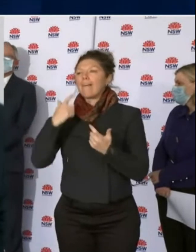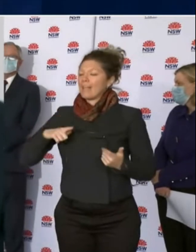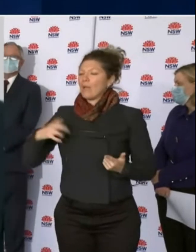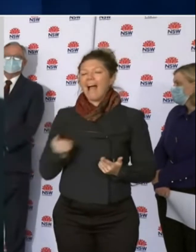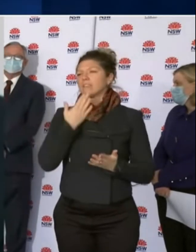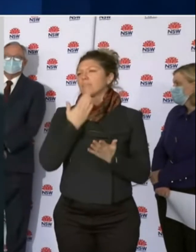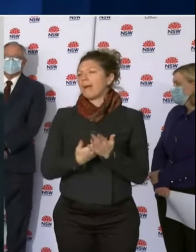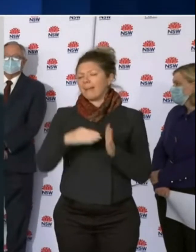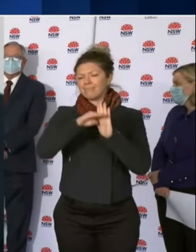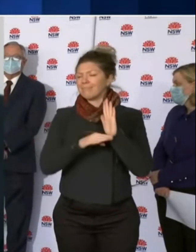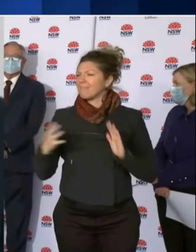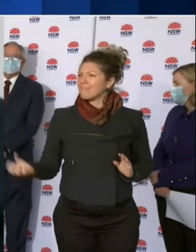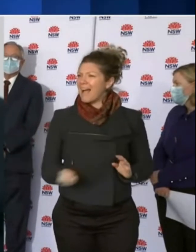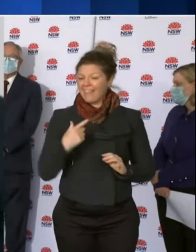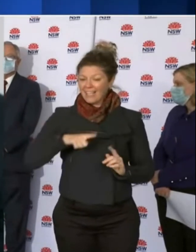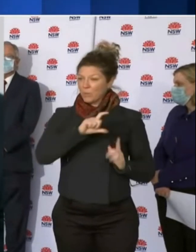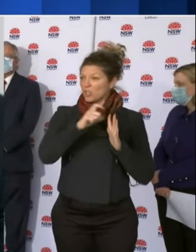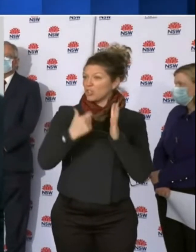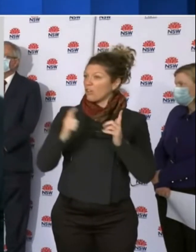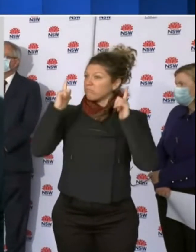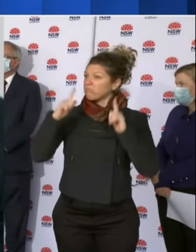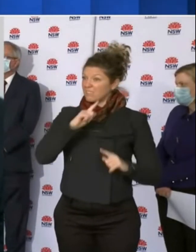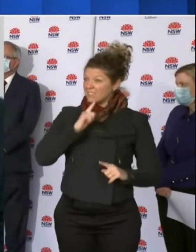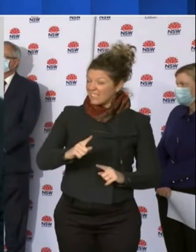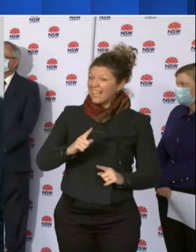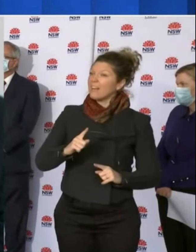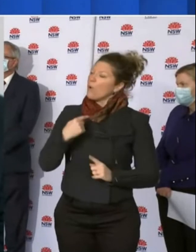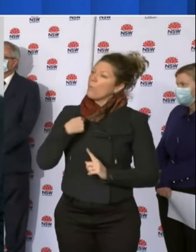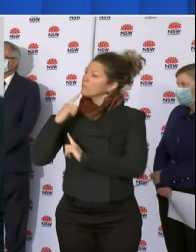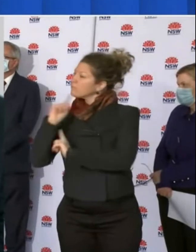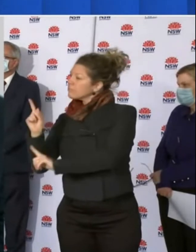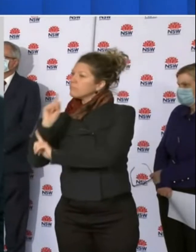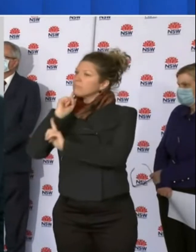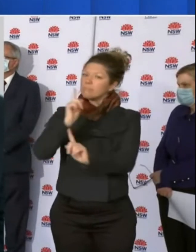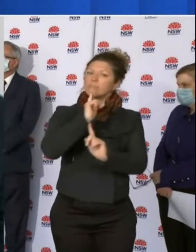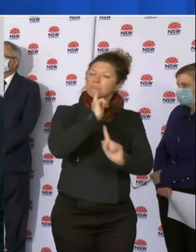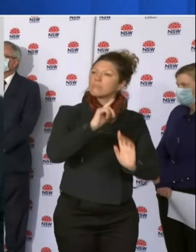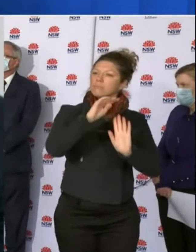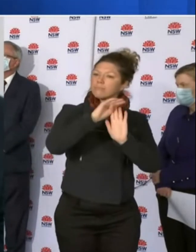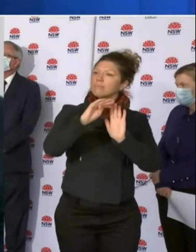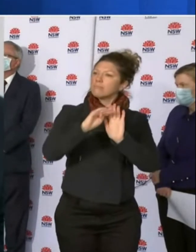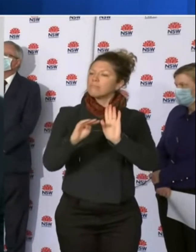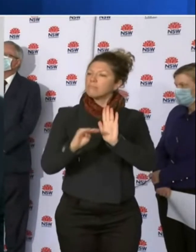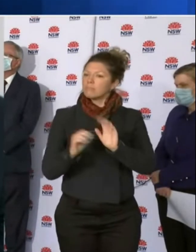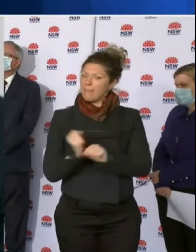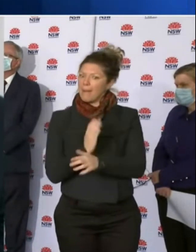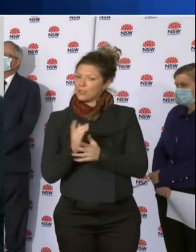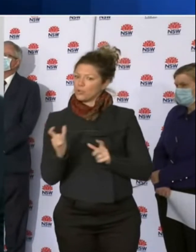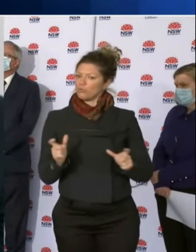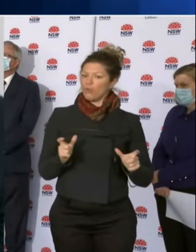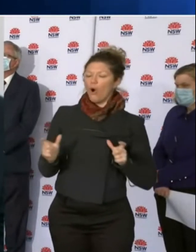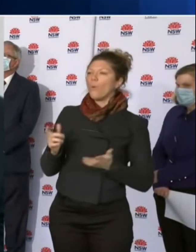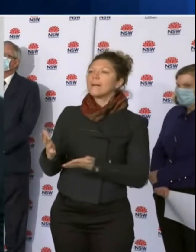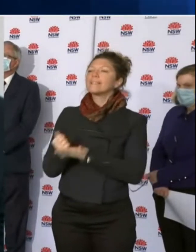our thinking, and that's why, as Dr. Chant said, the health advice is provided in a whole of government context. And our objective, can I be very clear about